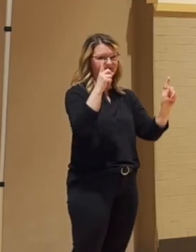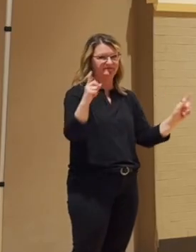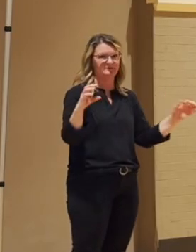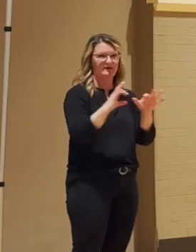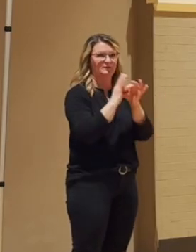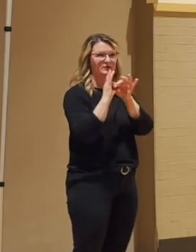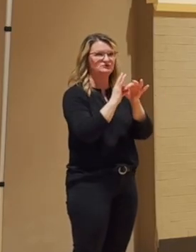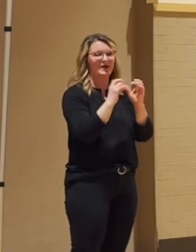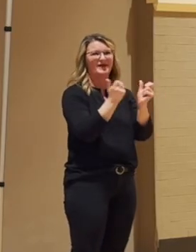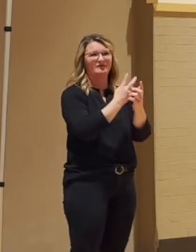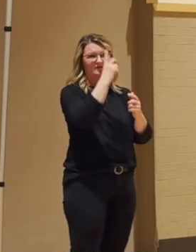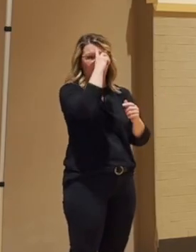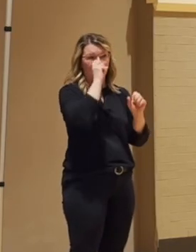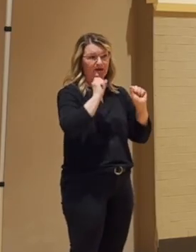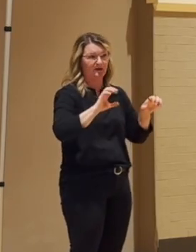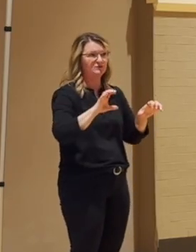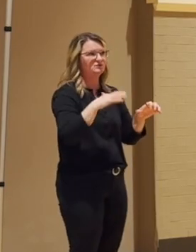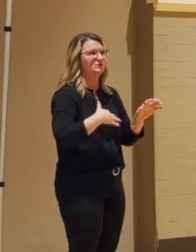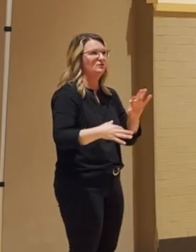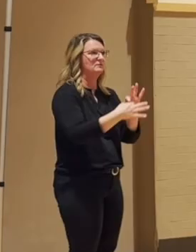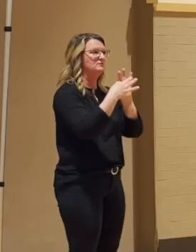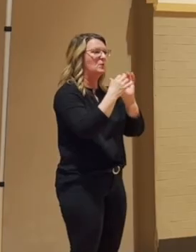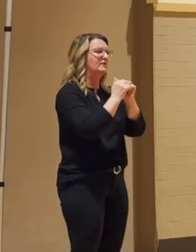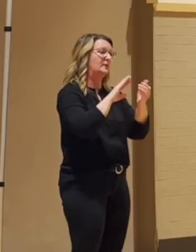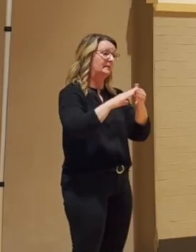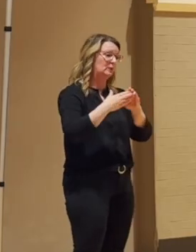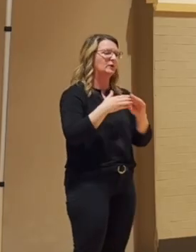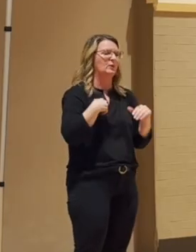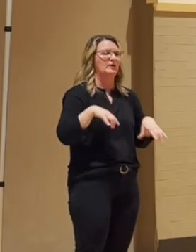everything we can think to do to make sure that we are engaging the community, we are doing.